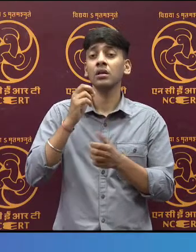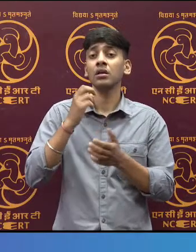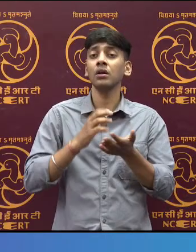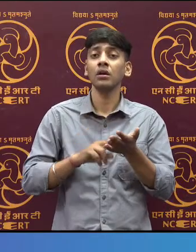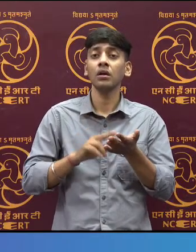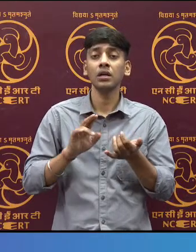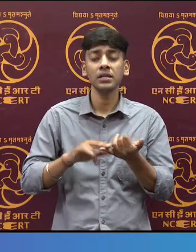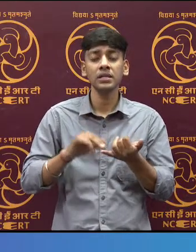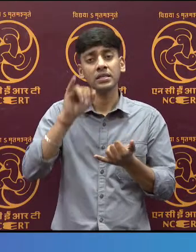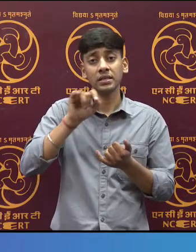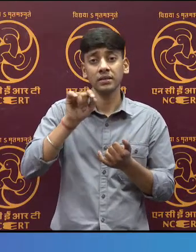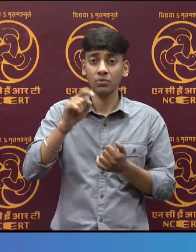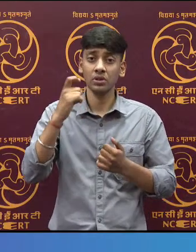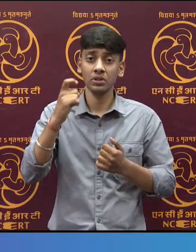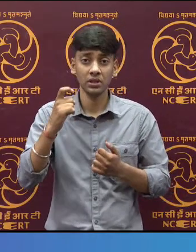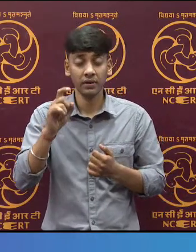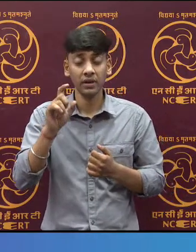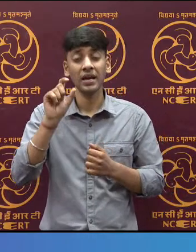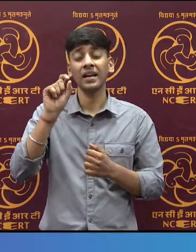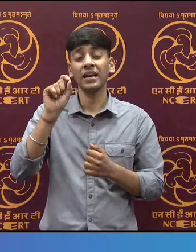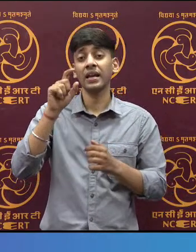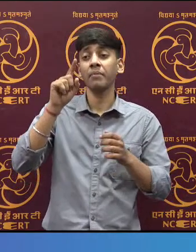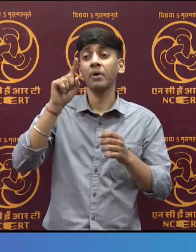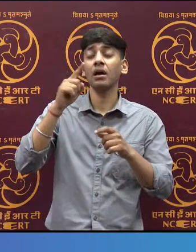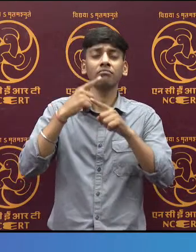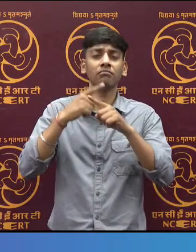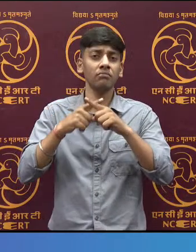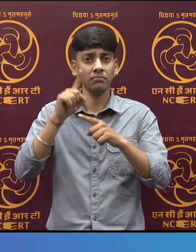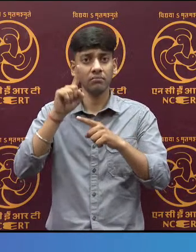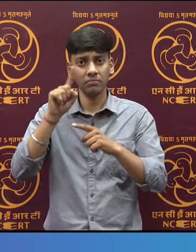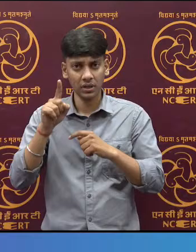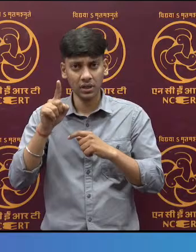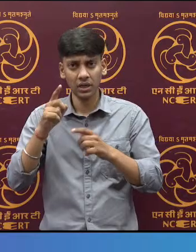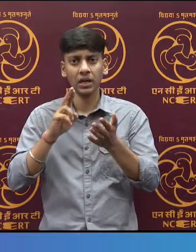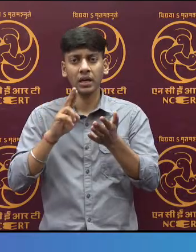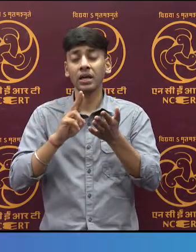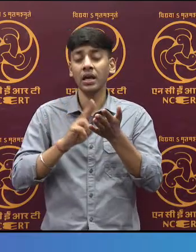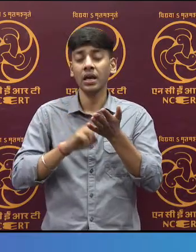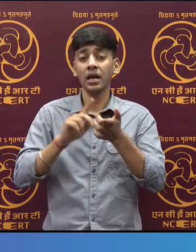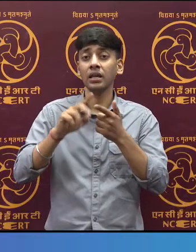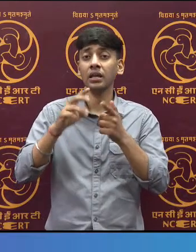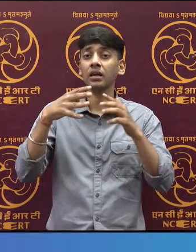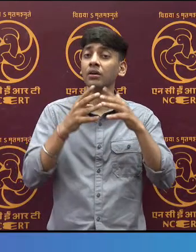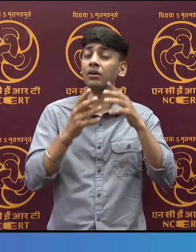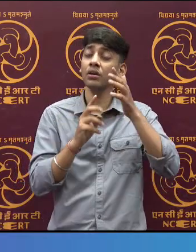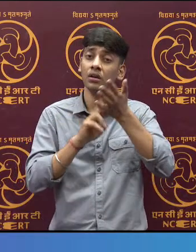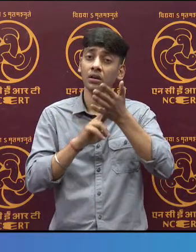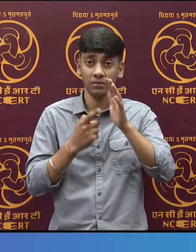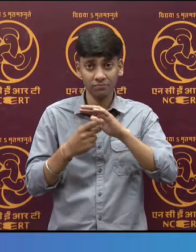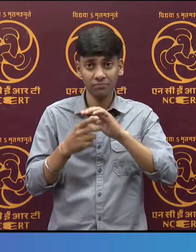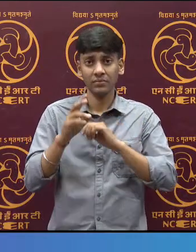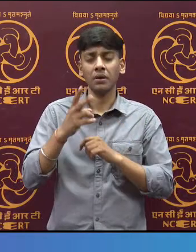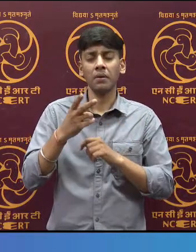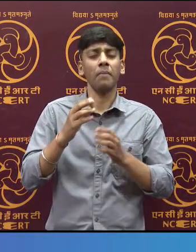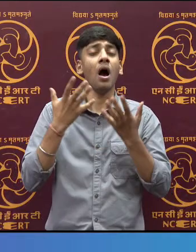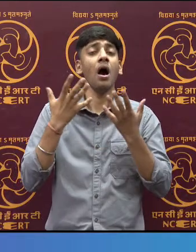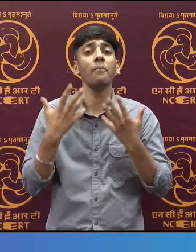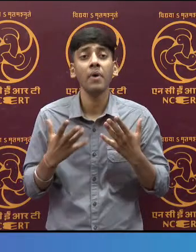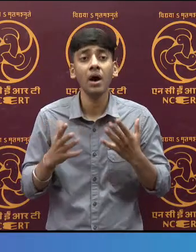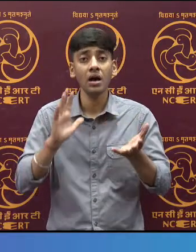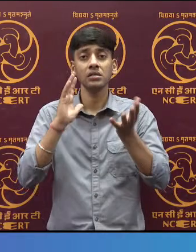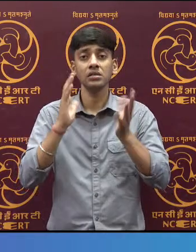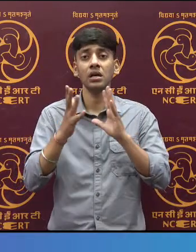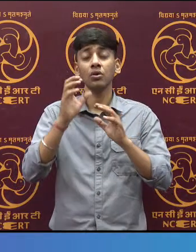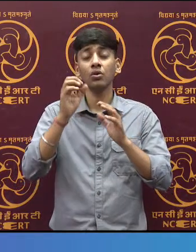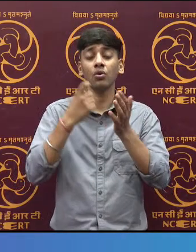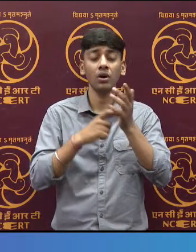to 6.7 into 10 to the power minus 11 Newton meter square per kg square. Mass of the earth is of the order